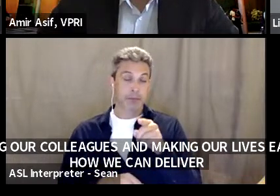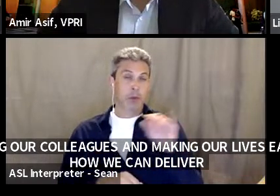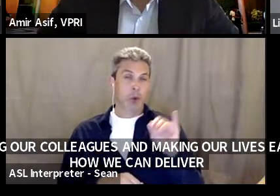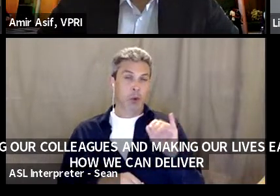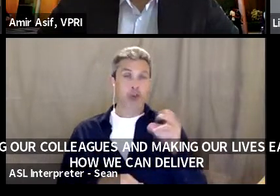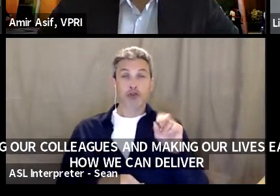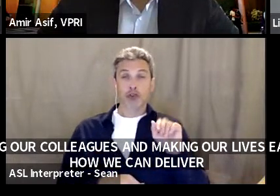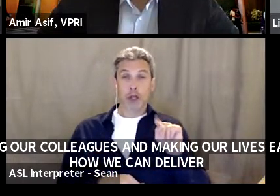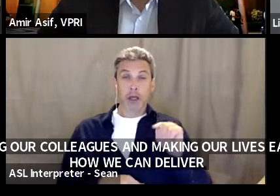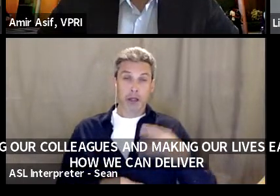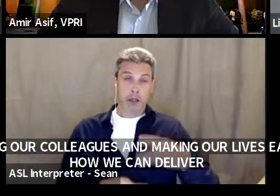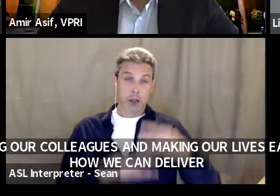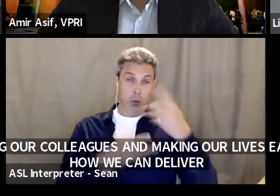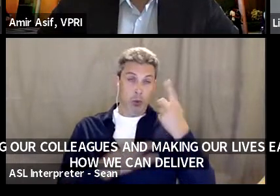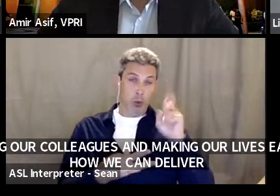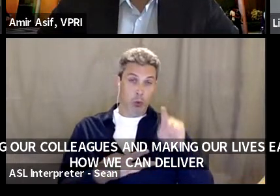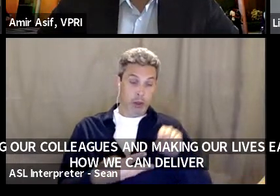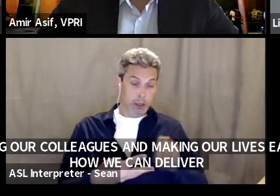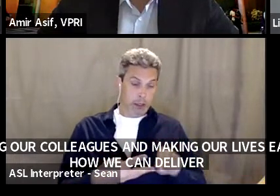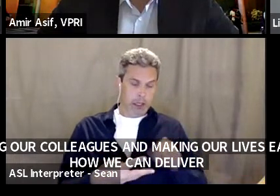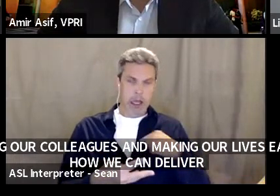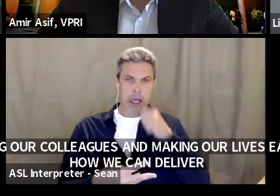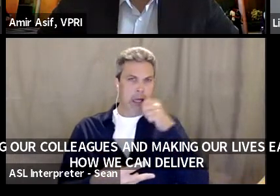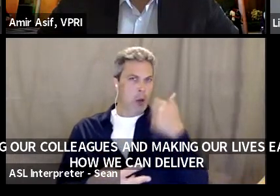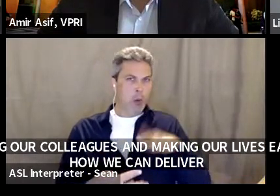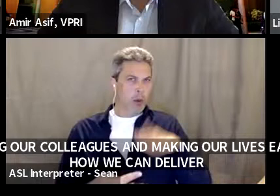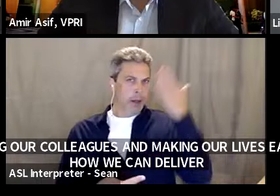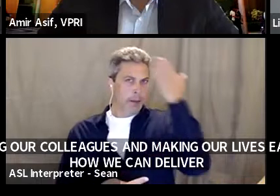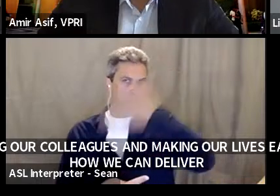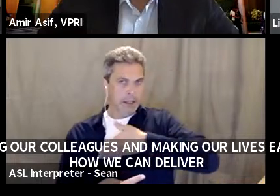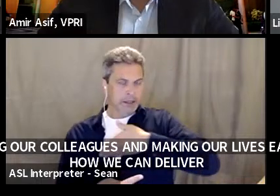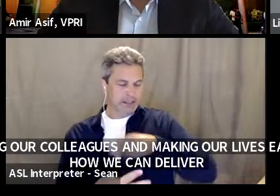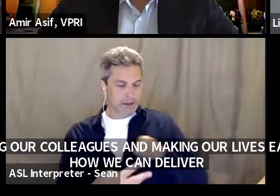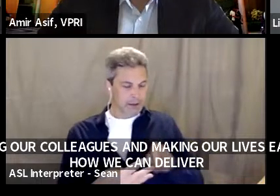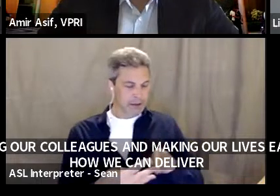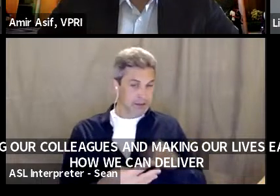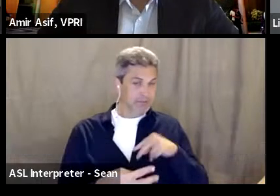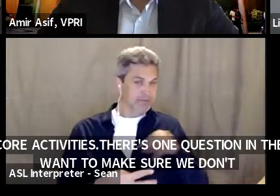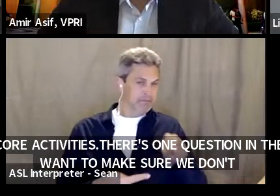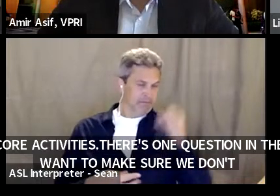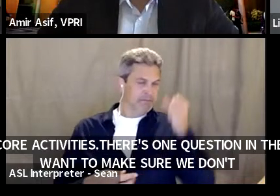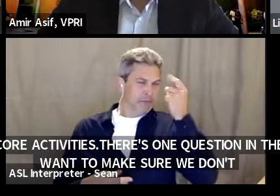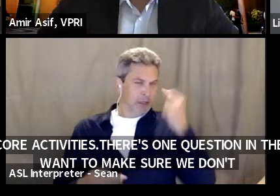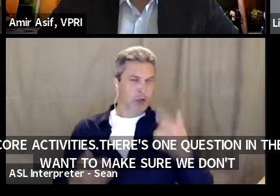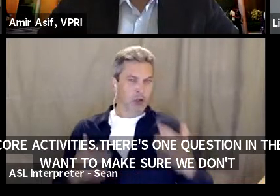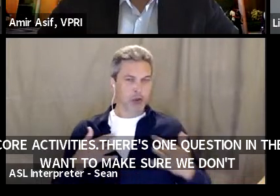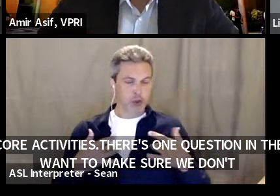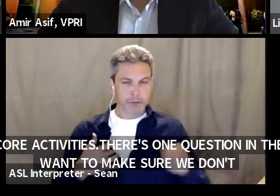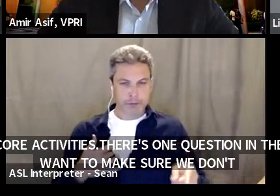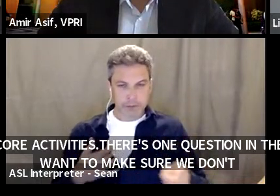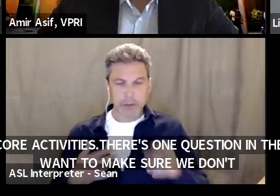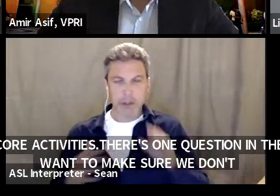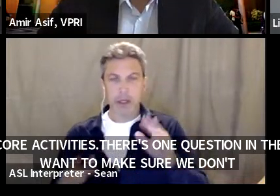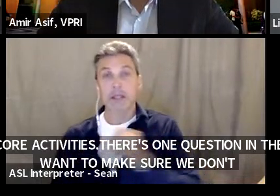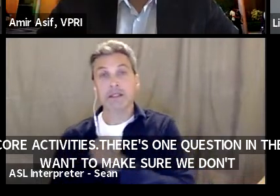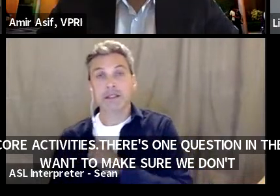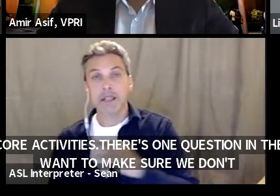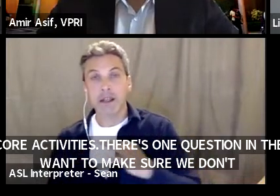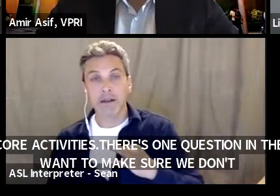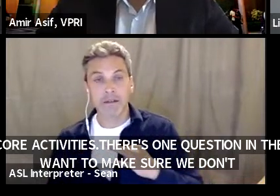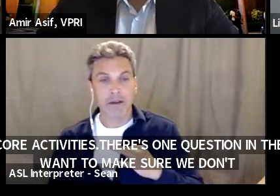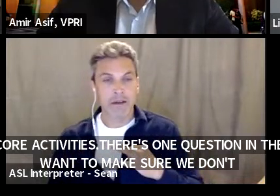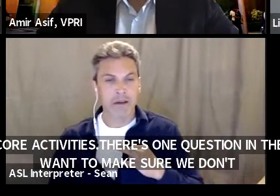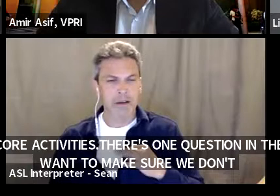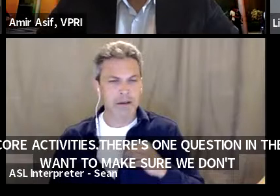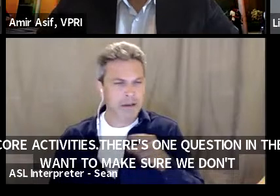to make sure we don't forget about as well, because I really understand the concern there. Staff want to know, I think can't